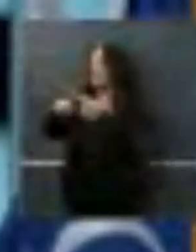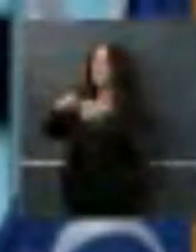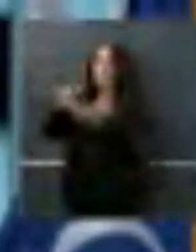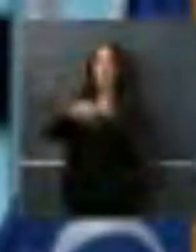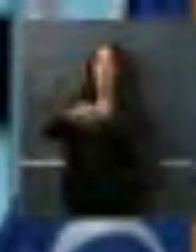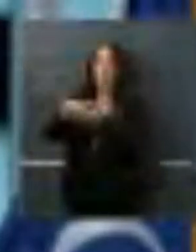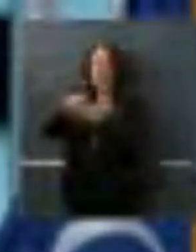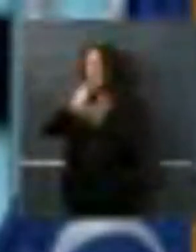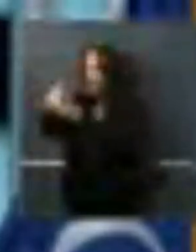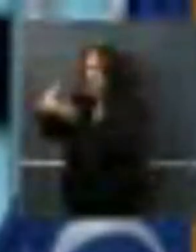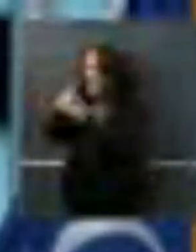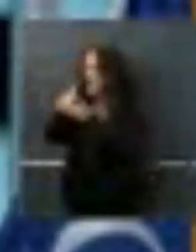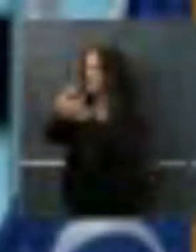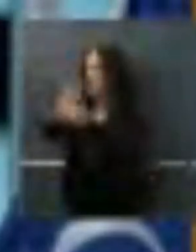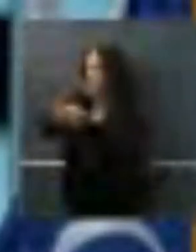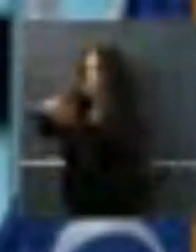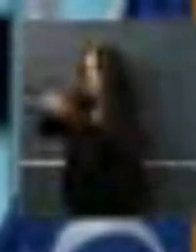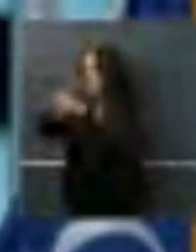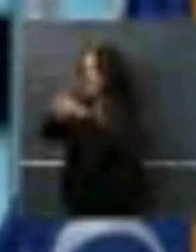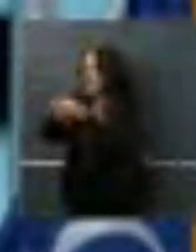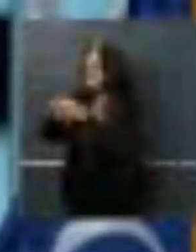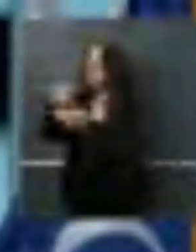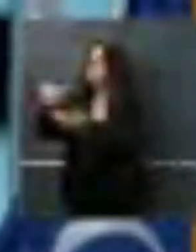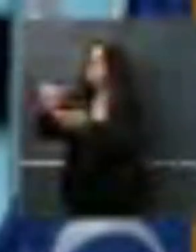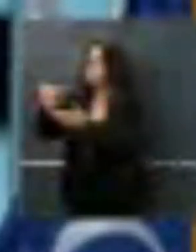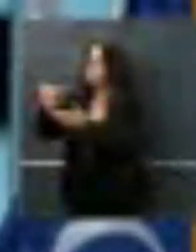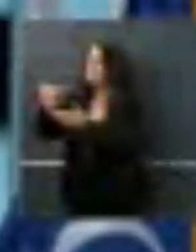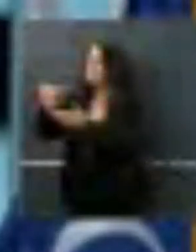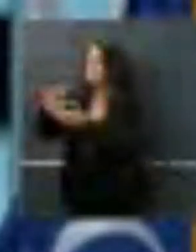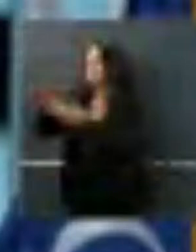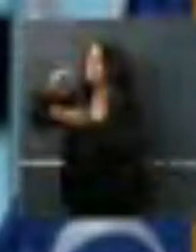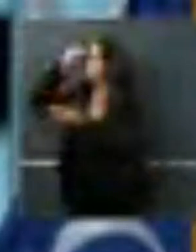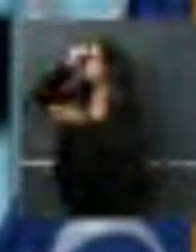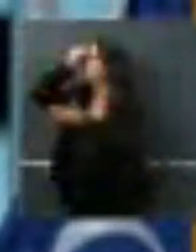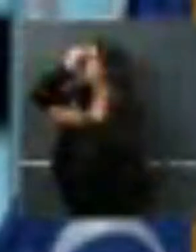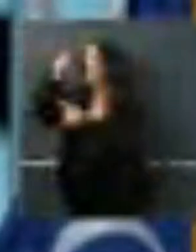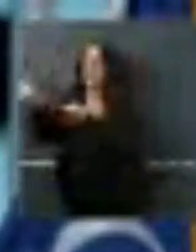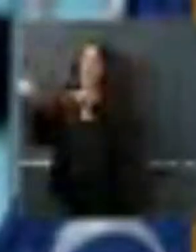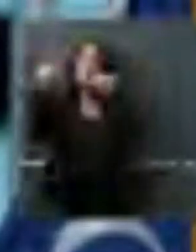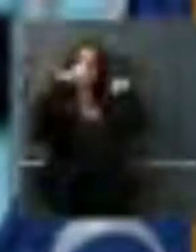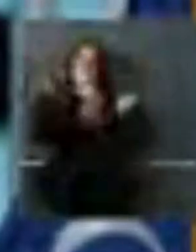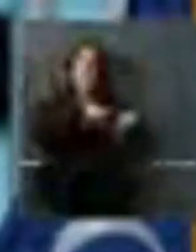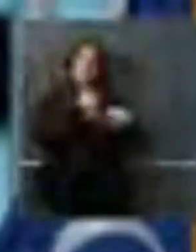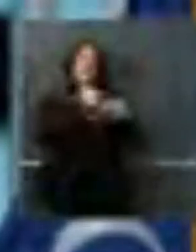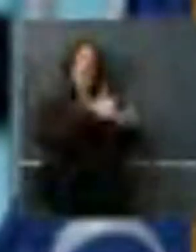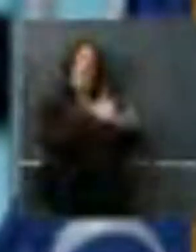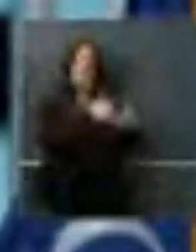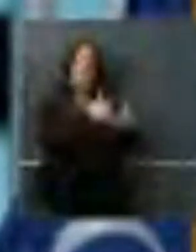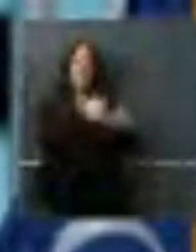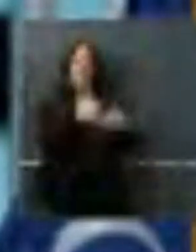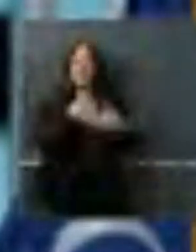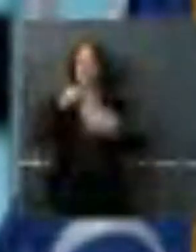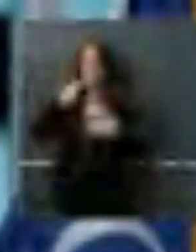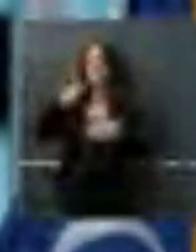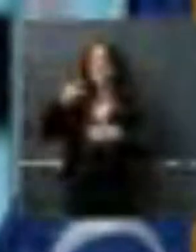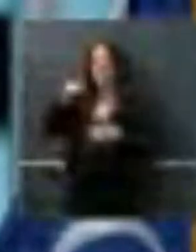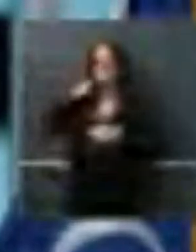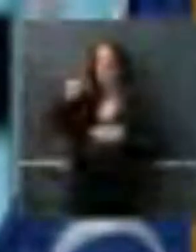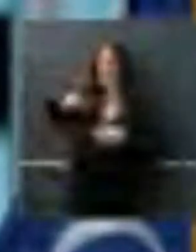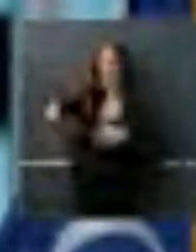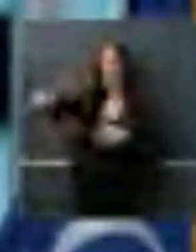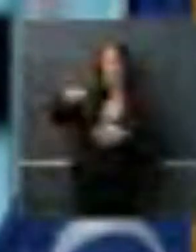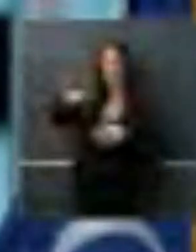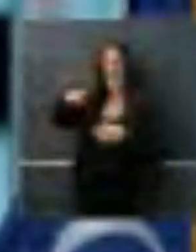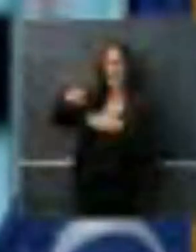point of the crisis in this country, and being able to bring that to bear here in the state of California. So this is an